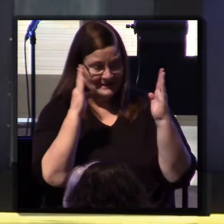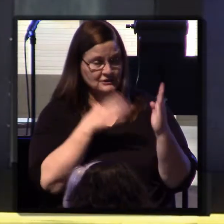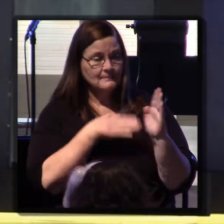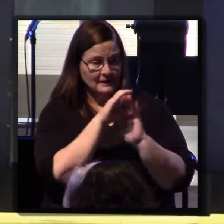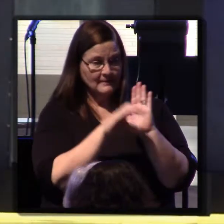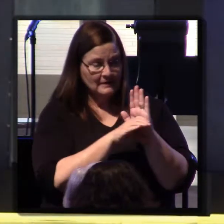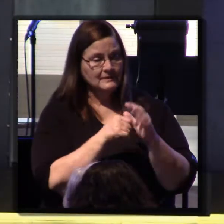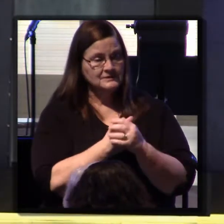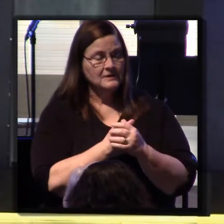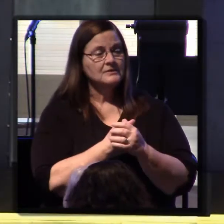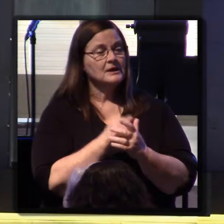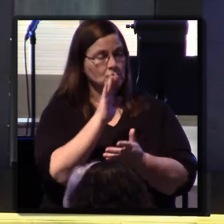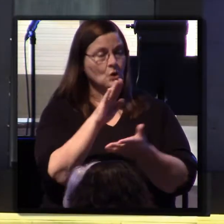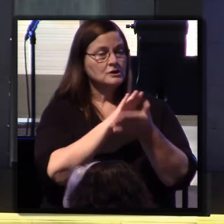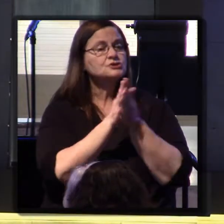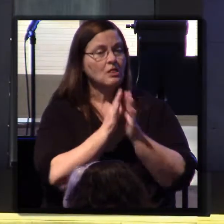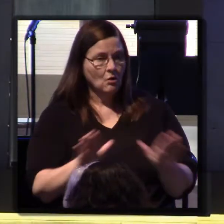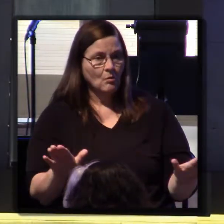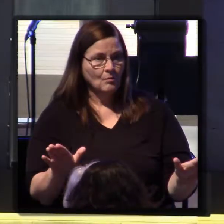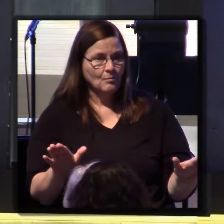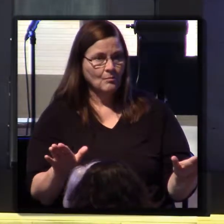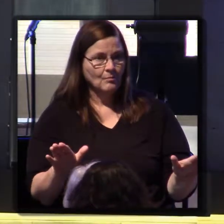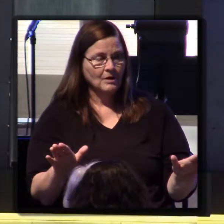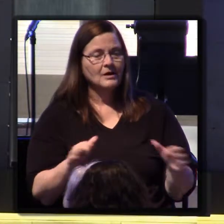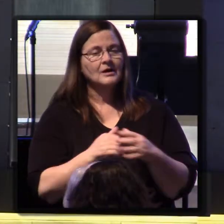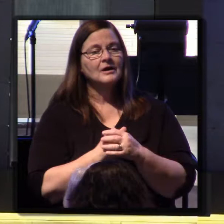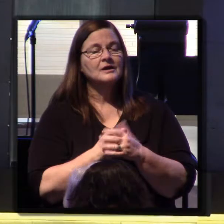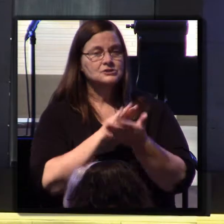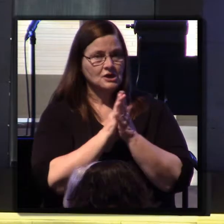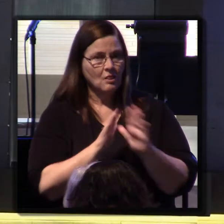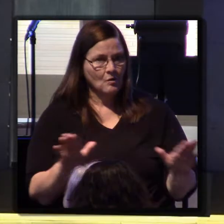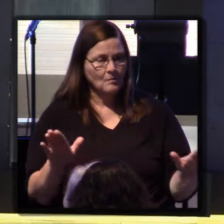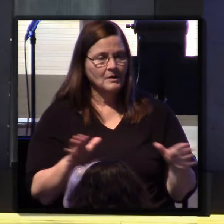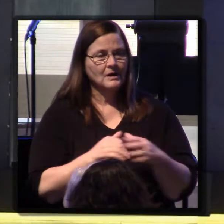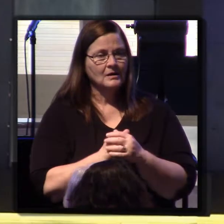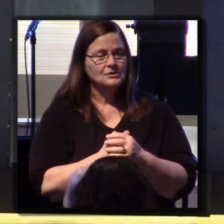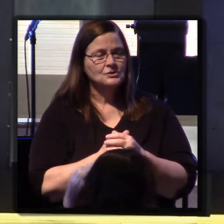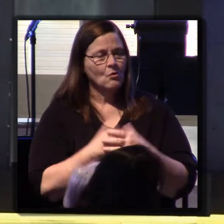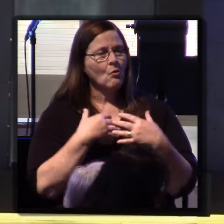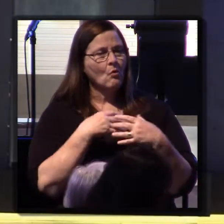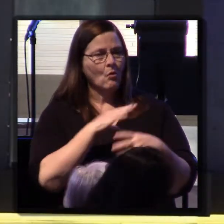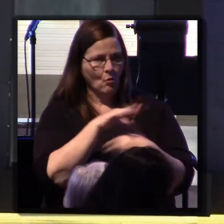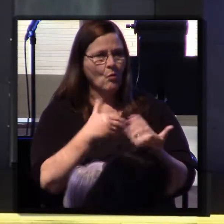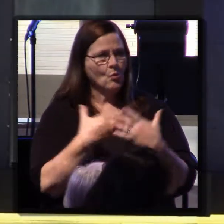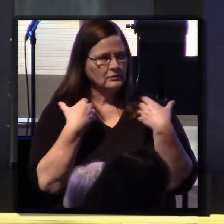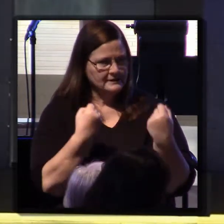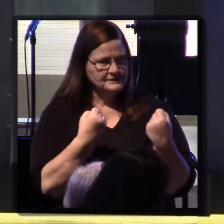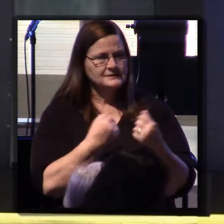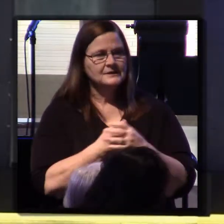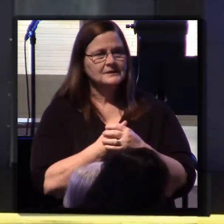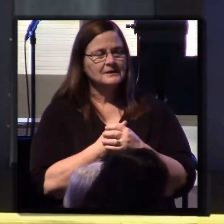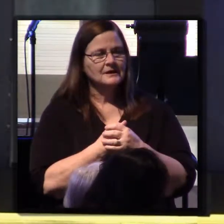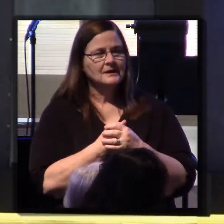you should go. If only you had paid attention to my commandments, then your well-being, your what? Your